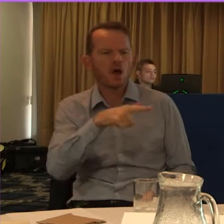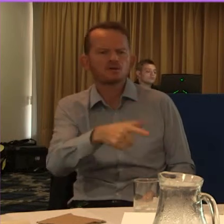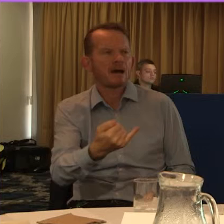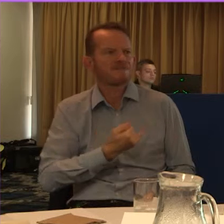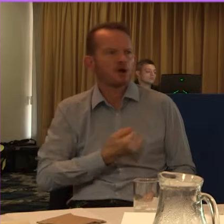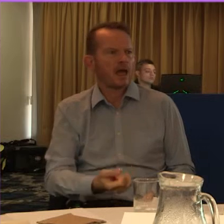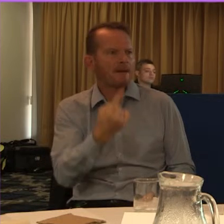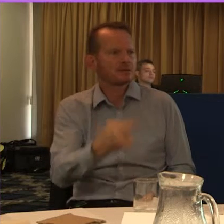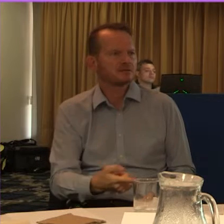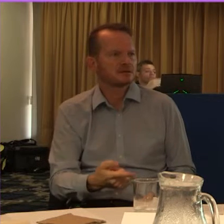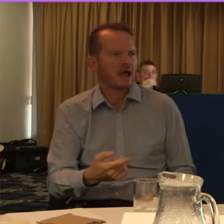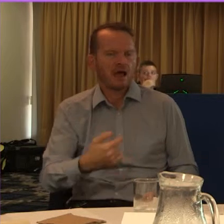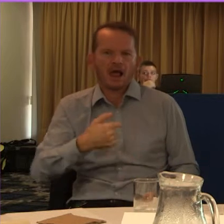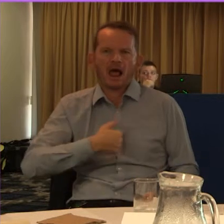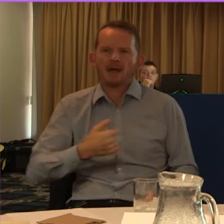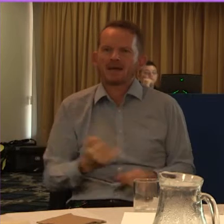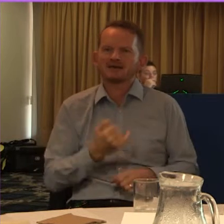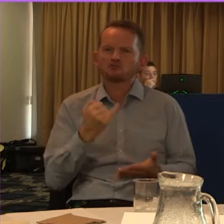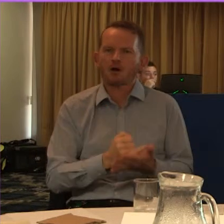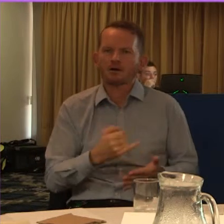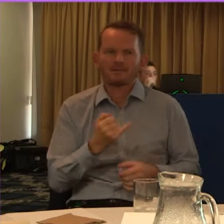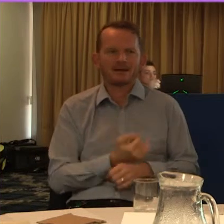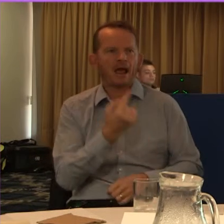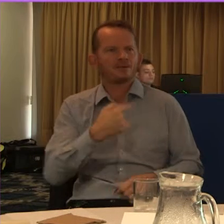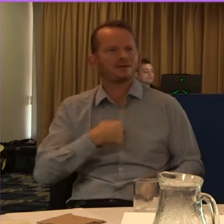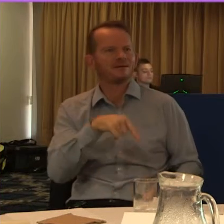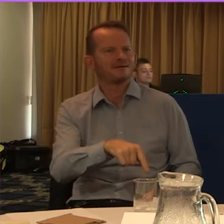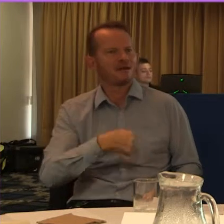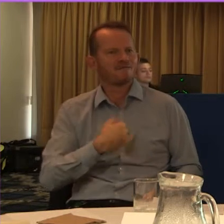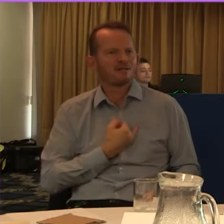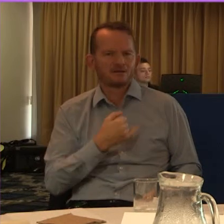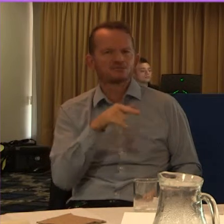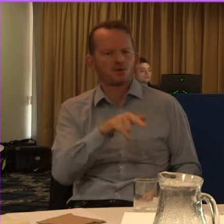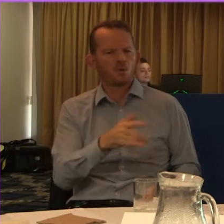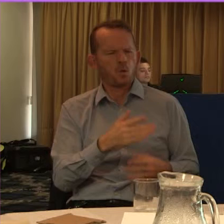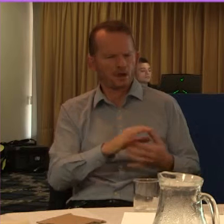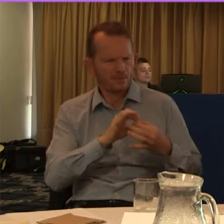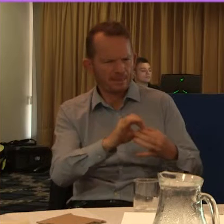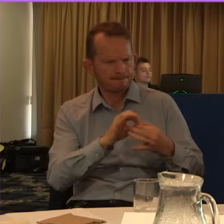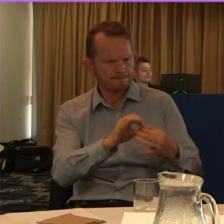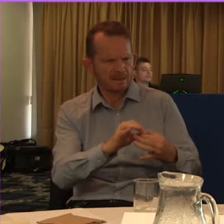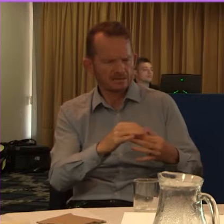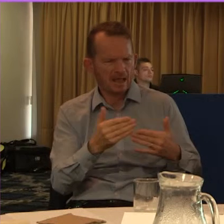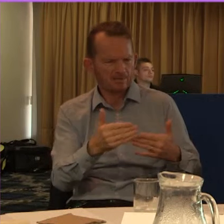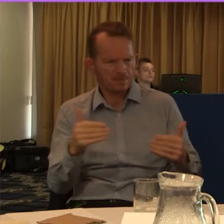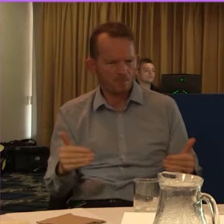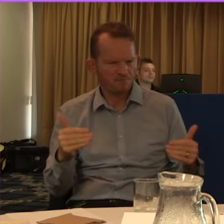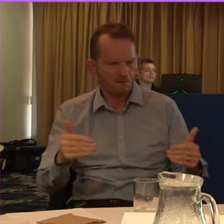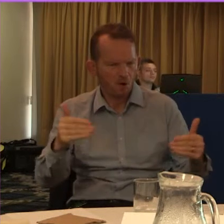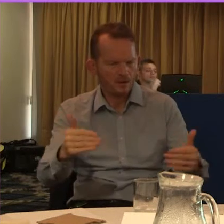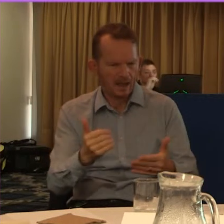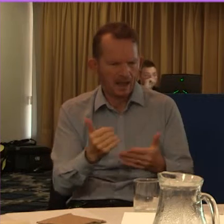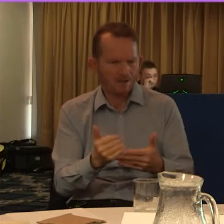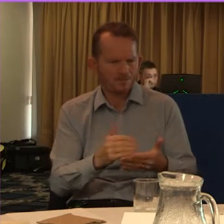fault that that happened. It was something about me that made it wrong. So working with individuals to help them move forward